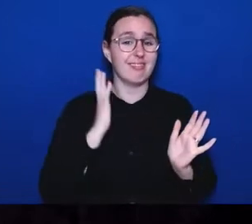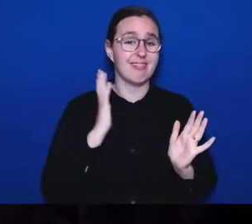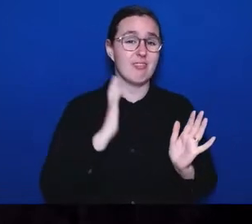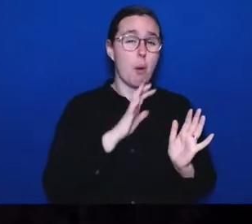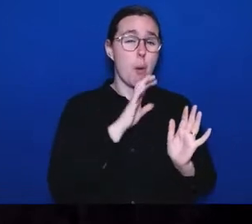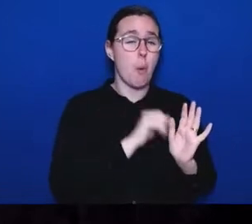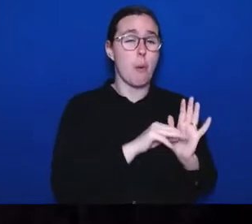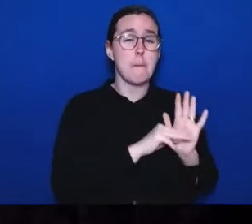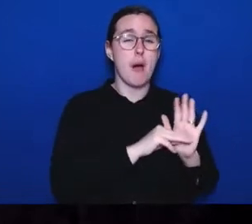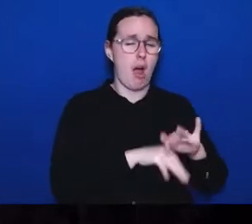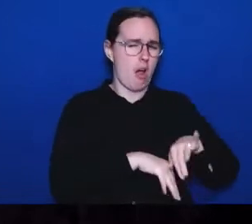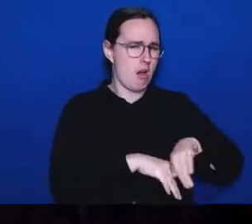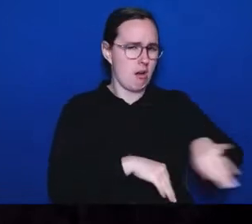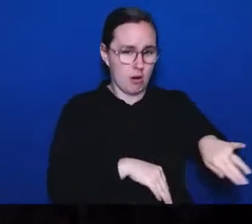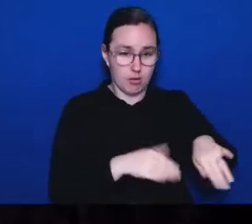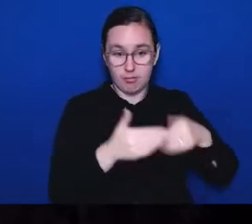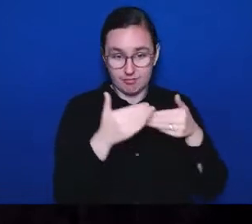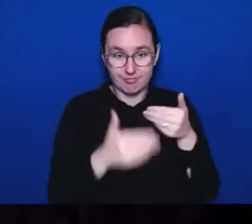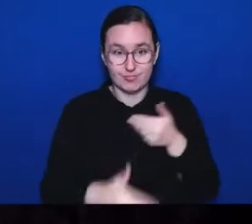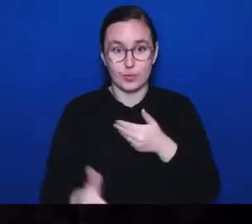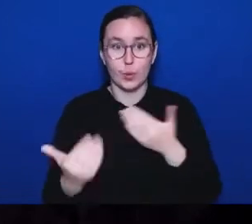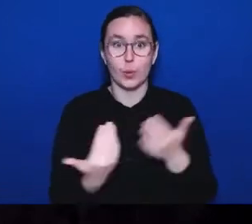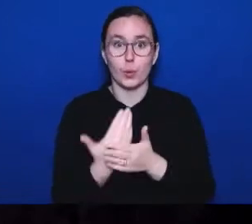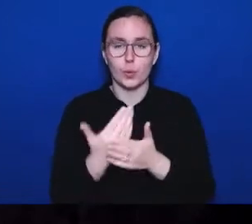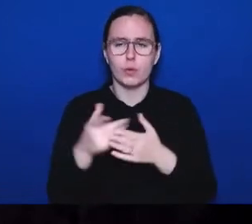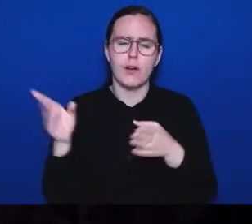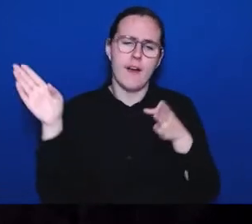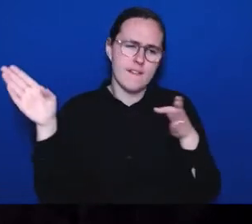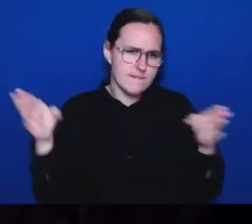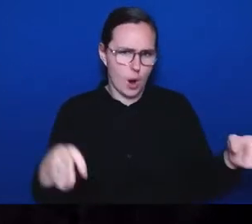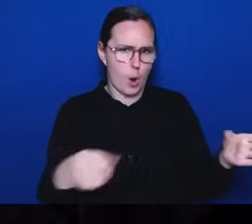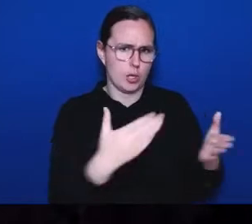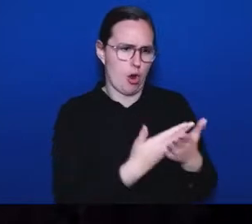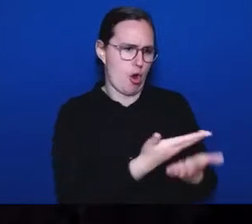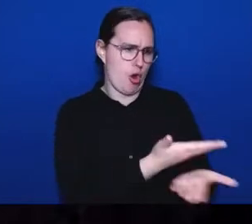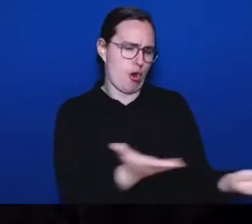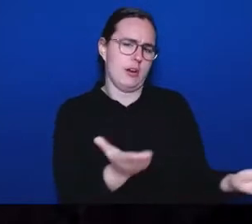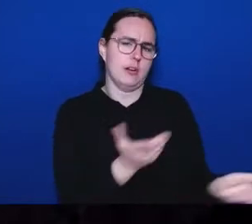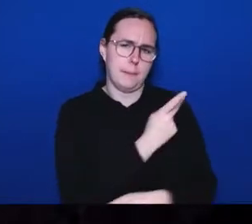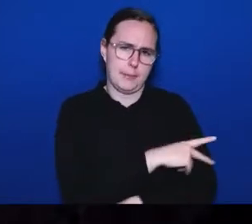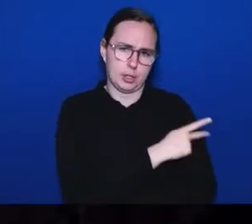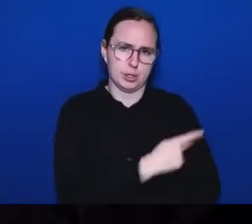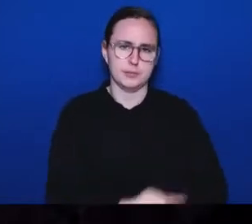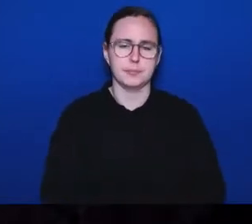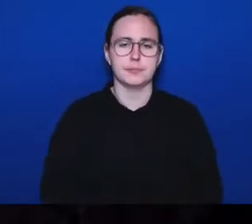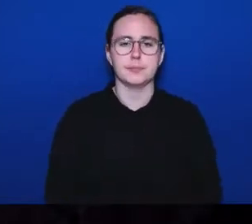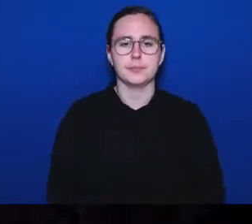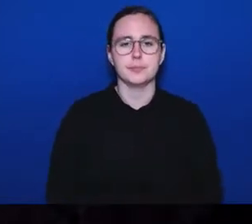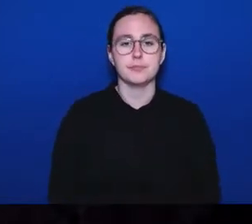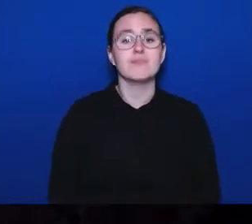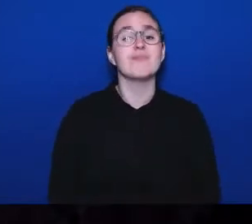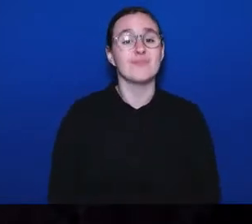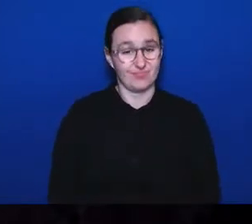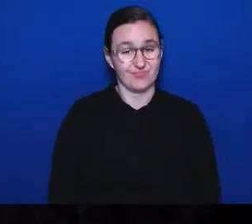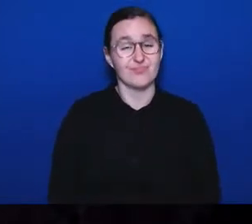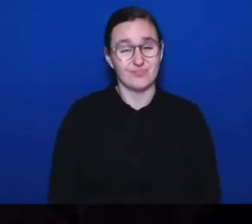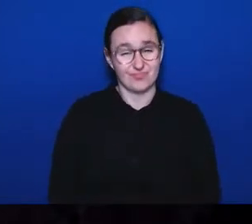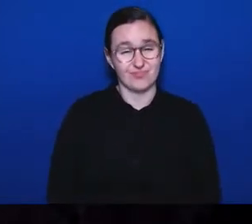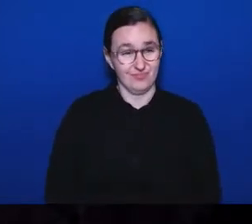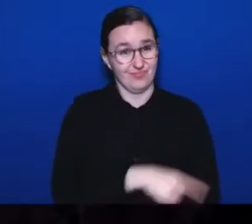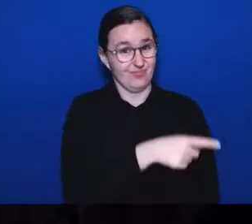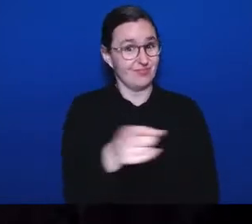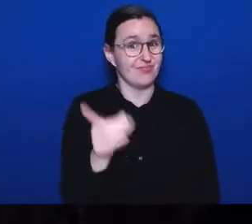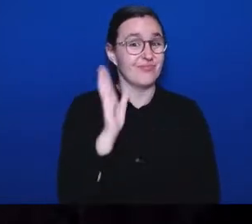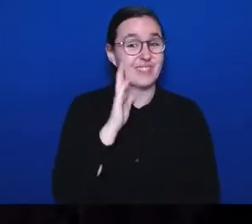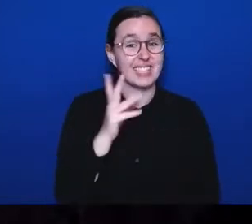care. And that was a priority for doctors of BC and for ourselves. And so you're going to see a system that responds better to